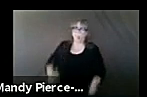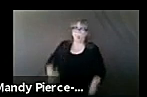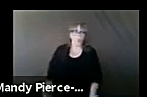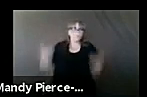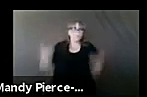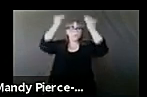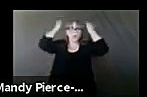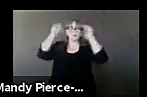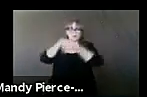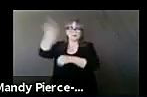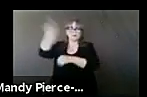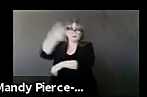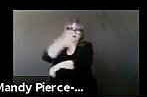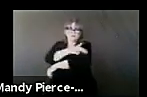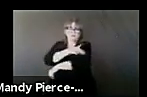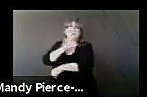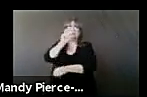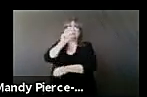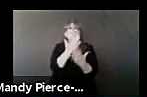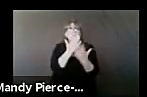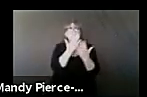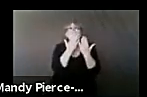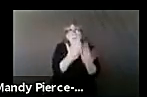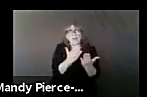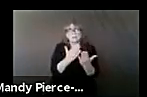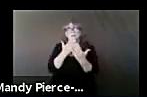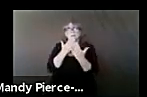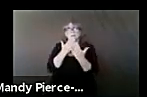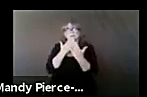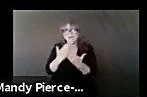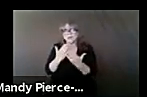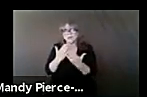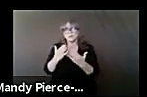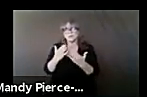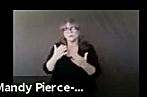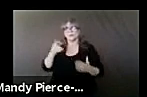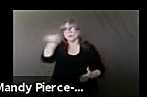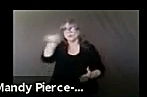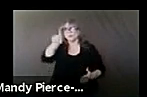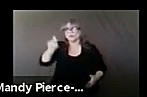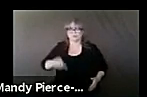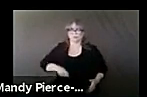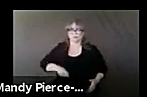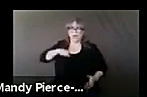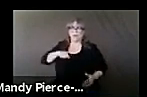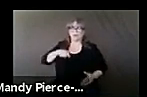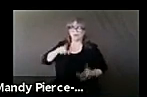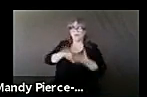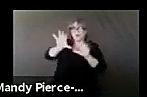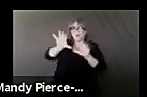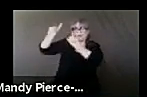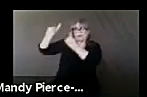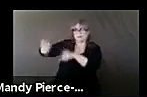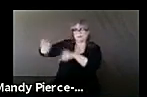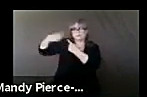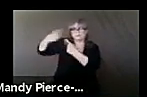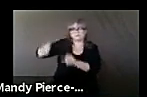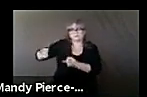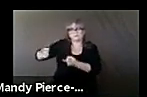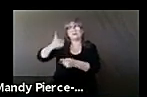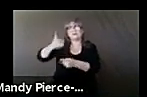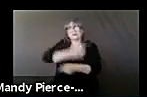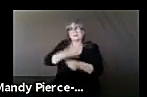you. I hope you feel proud for what you've done, and that you'll keep up the effort to minimize the spread of this